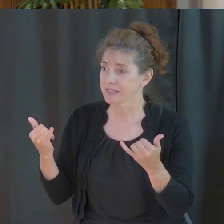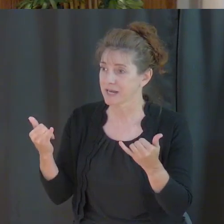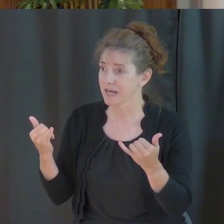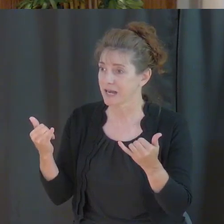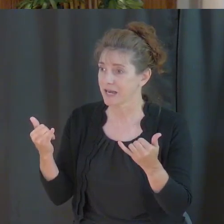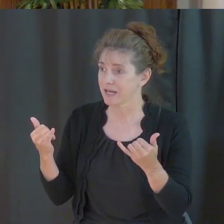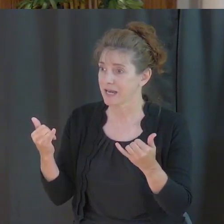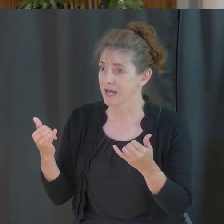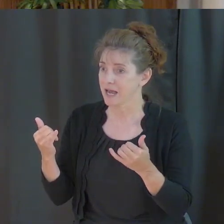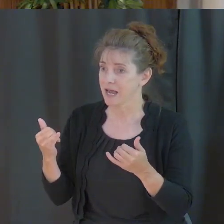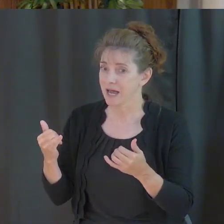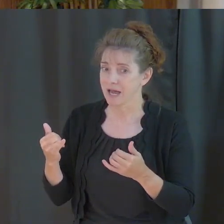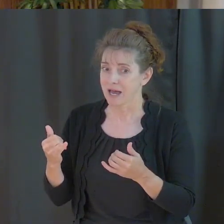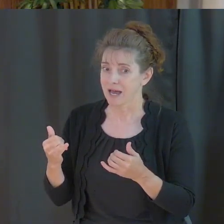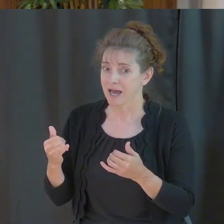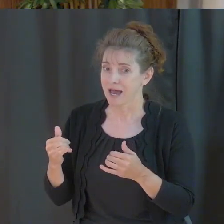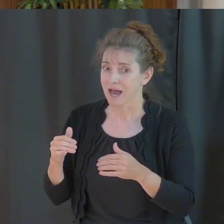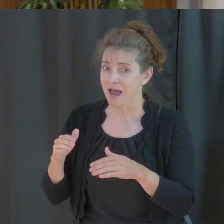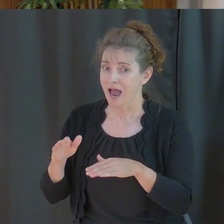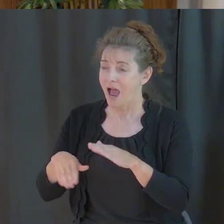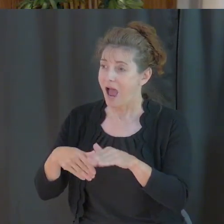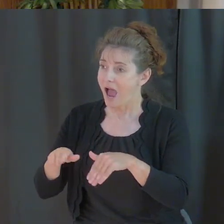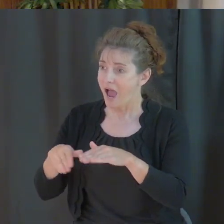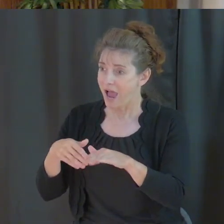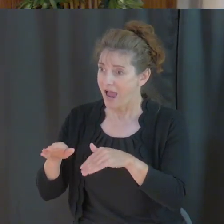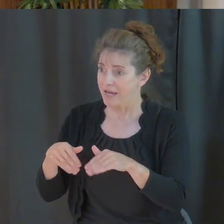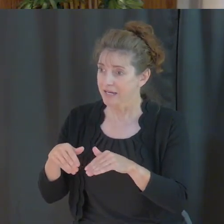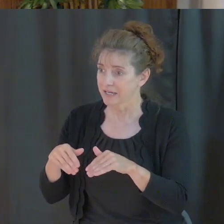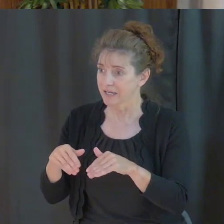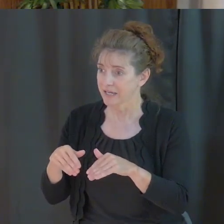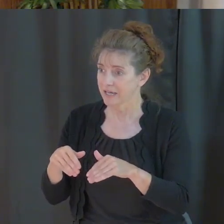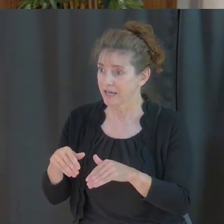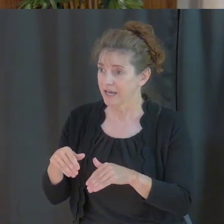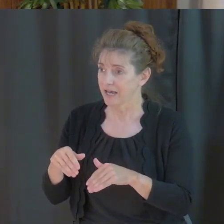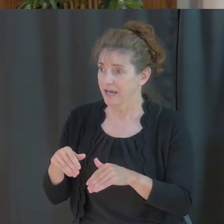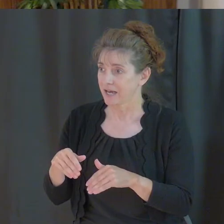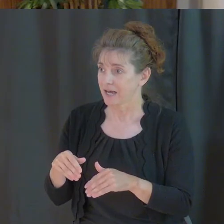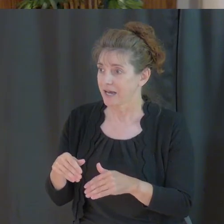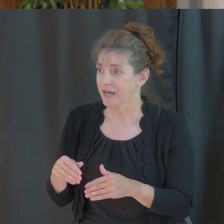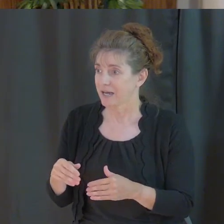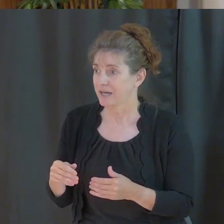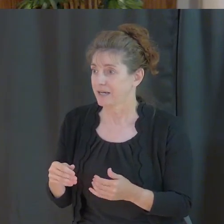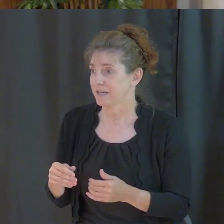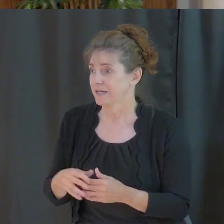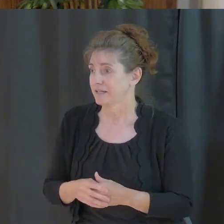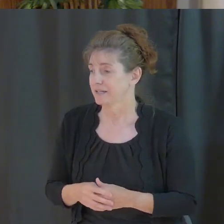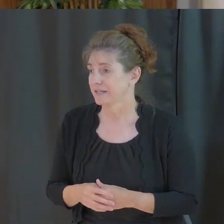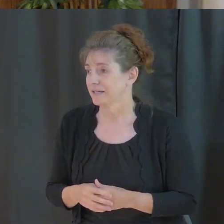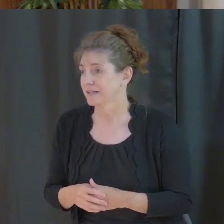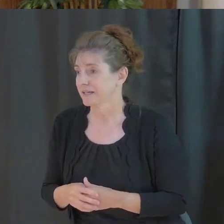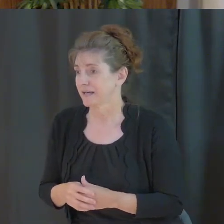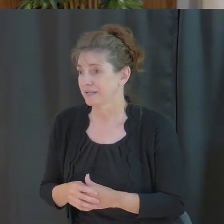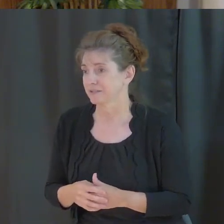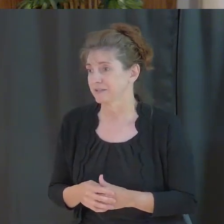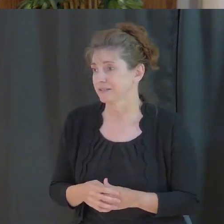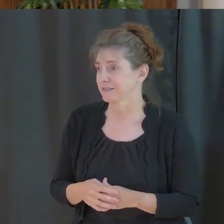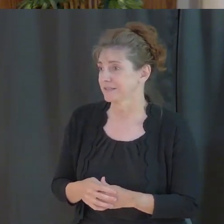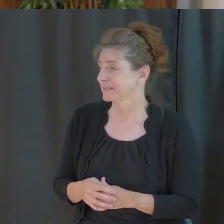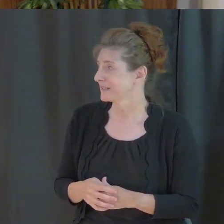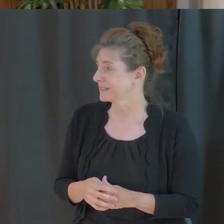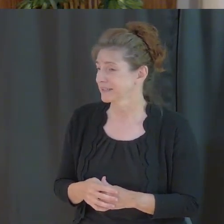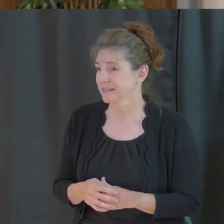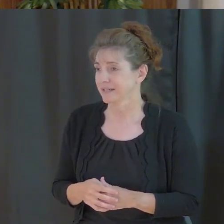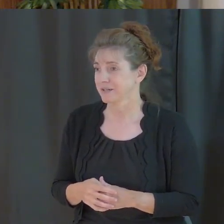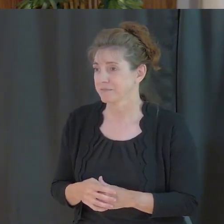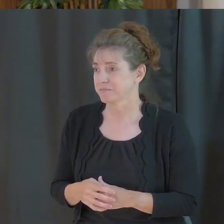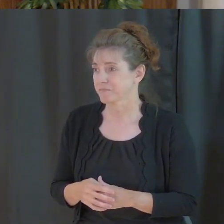a hike at the Kepler Palisades Park, if you know where that is. If you don't, you can come ask someone, or you can look it